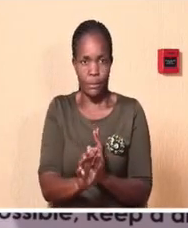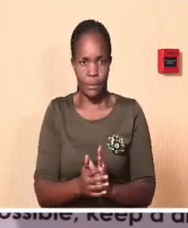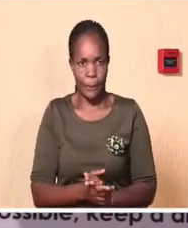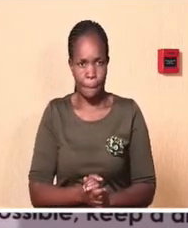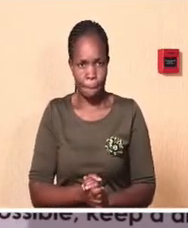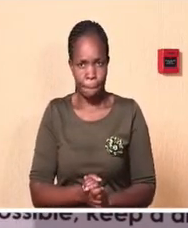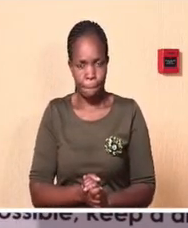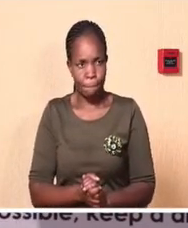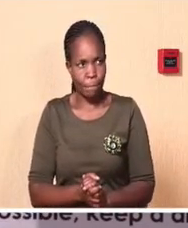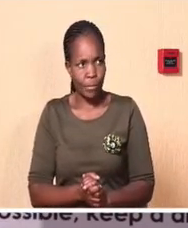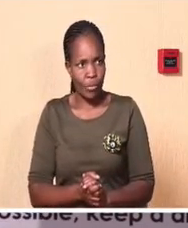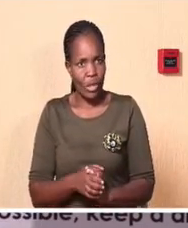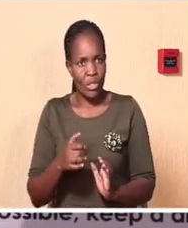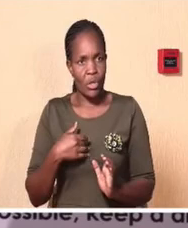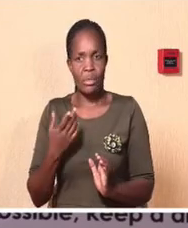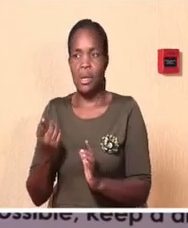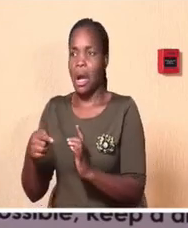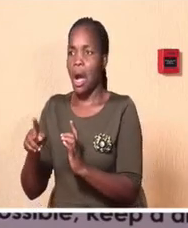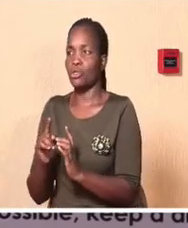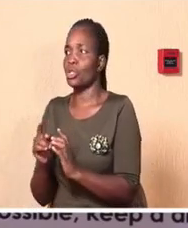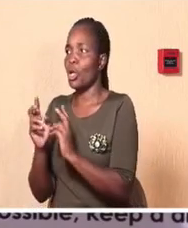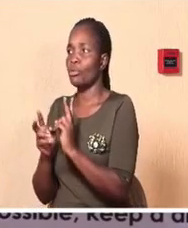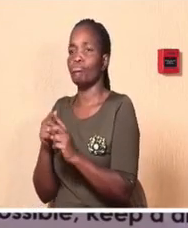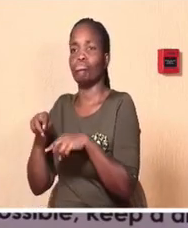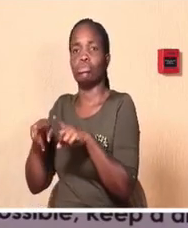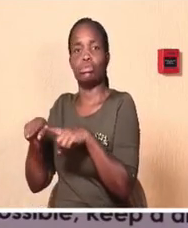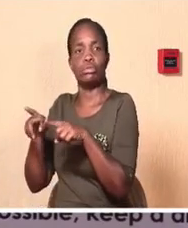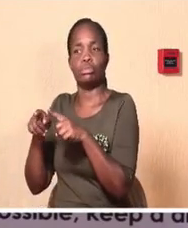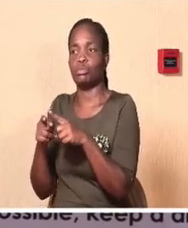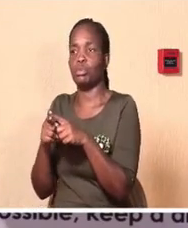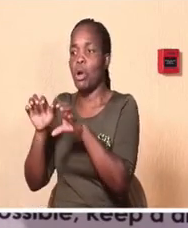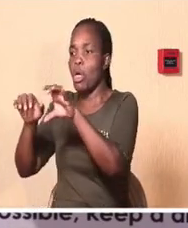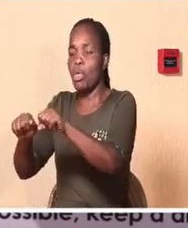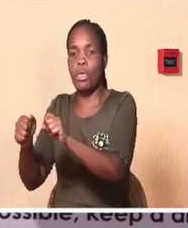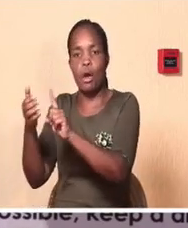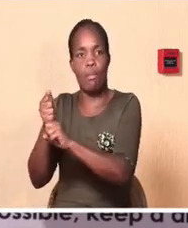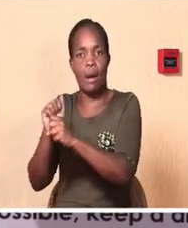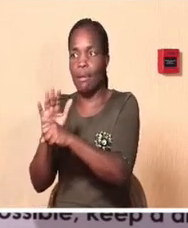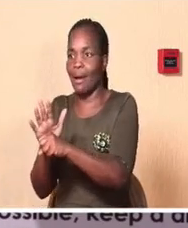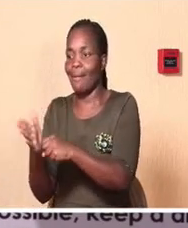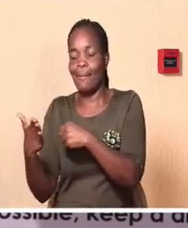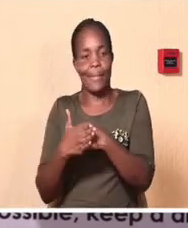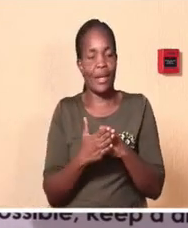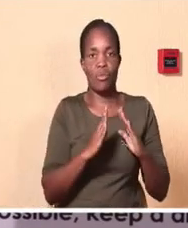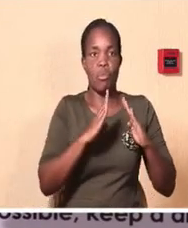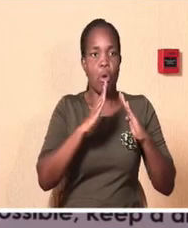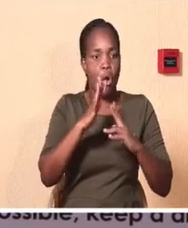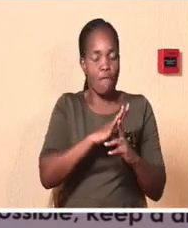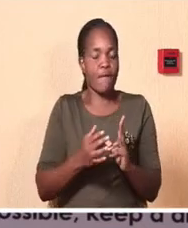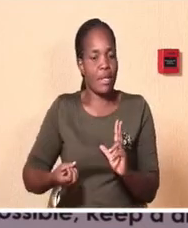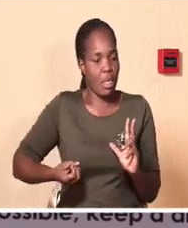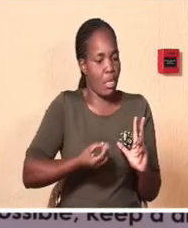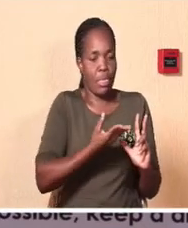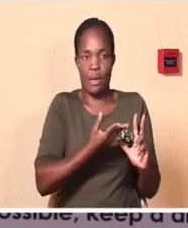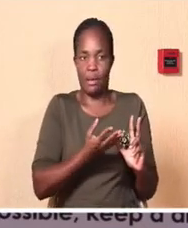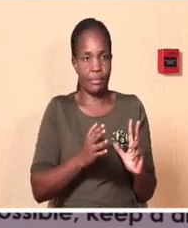so that I don't go out and bring the virus home to infect my family. We need to protect